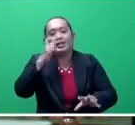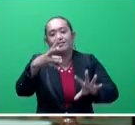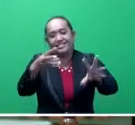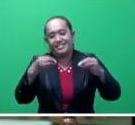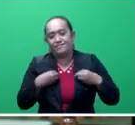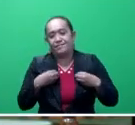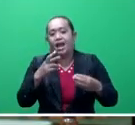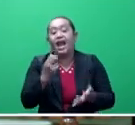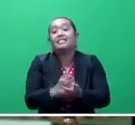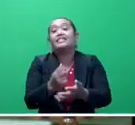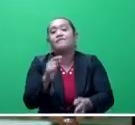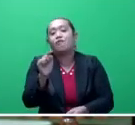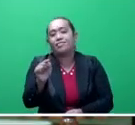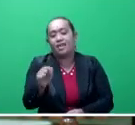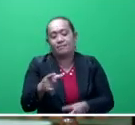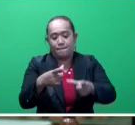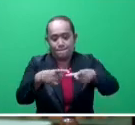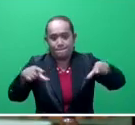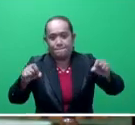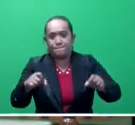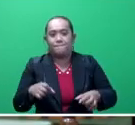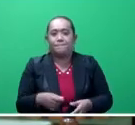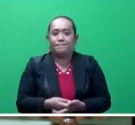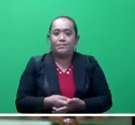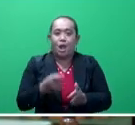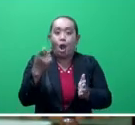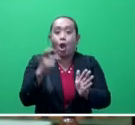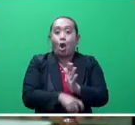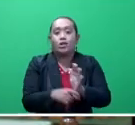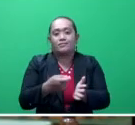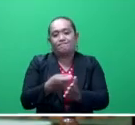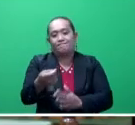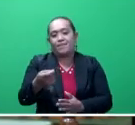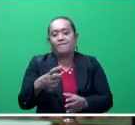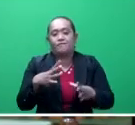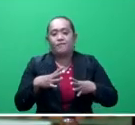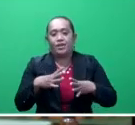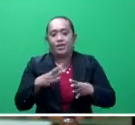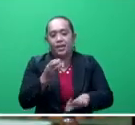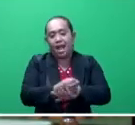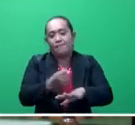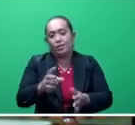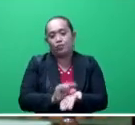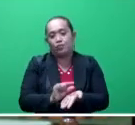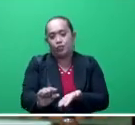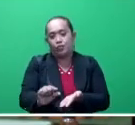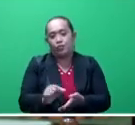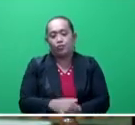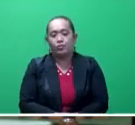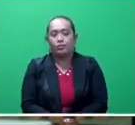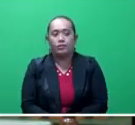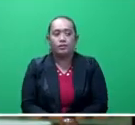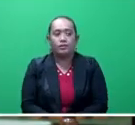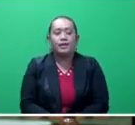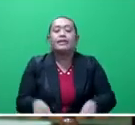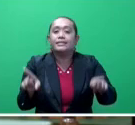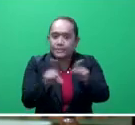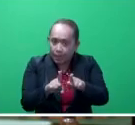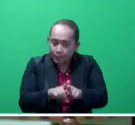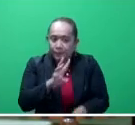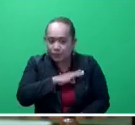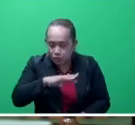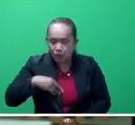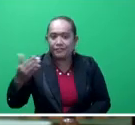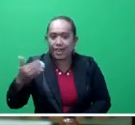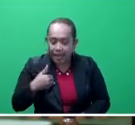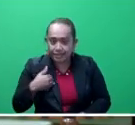assisted through these initiatives. Mr. Speaker, sir, this will also be able to help the Ministry of Health to